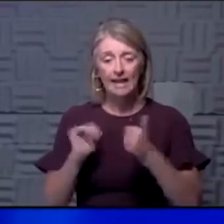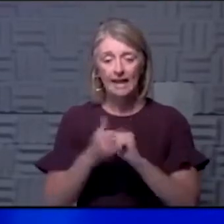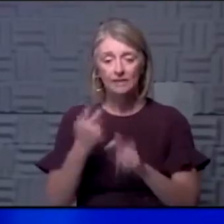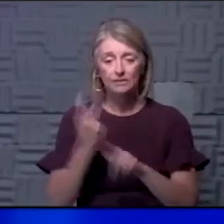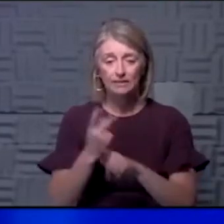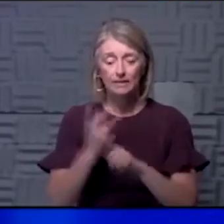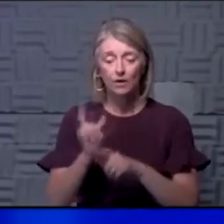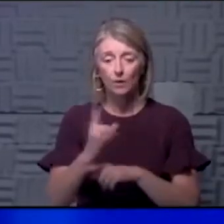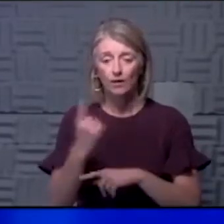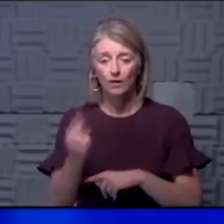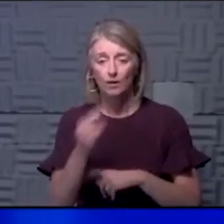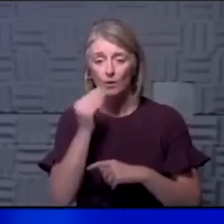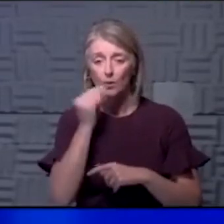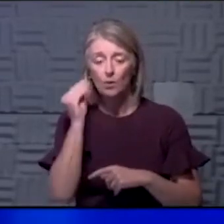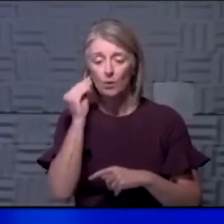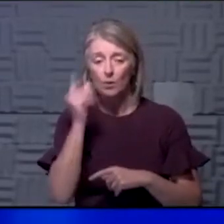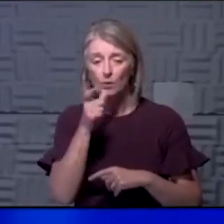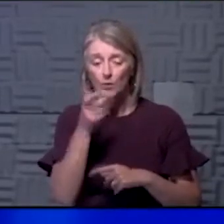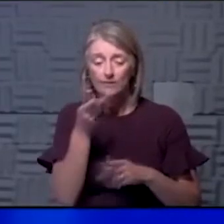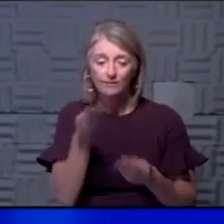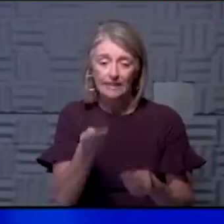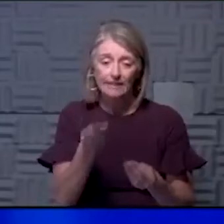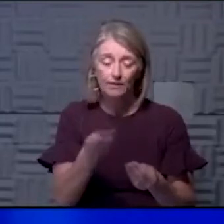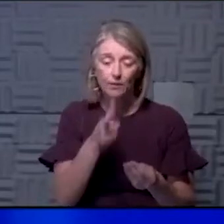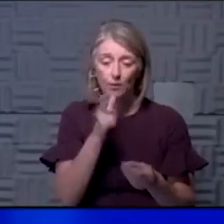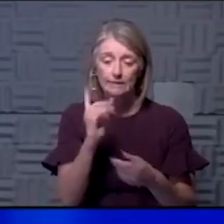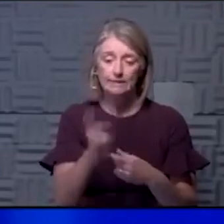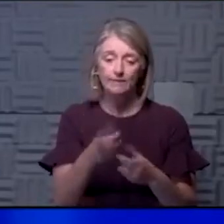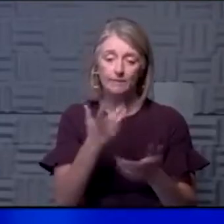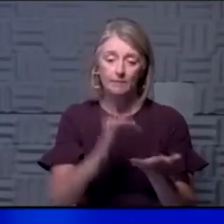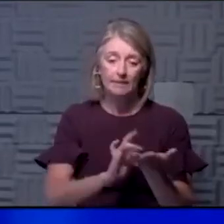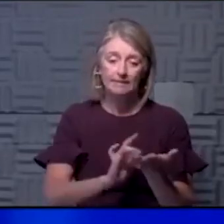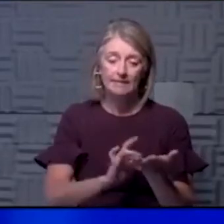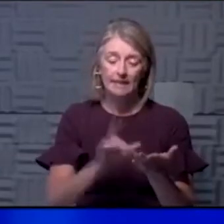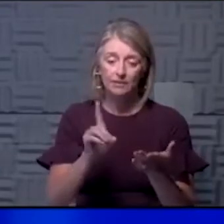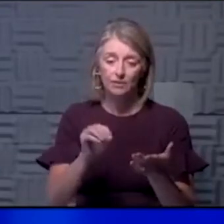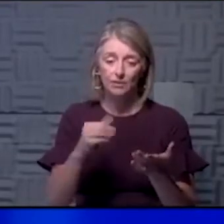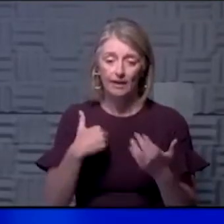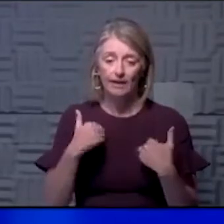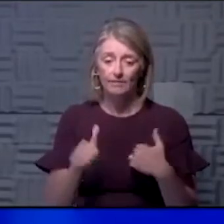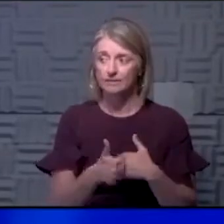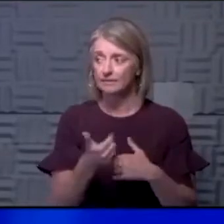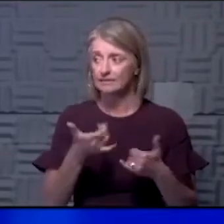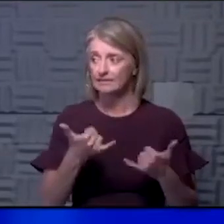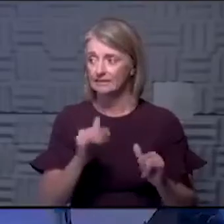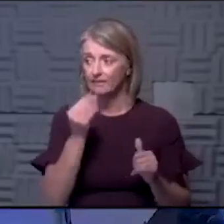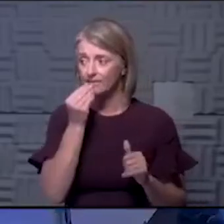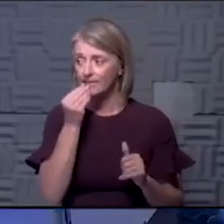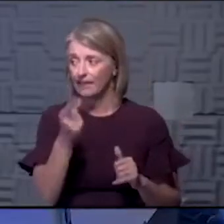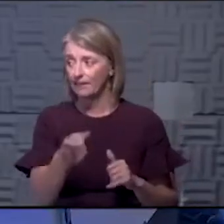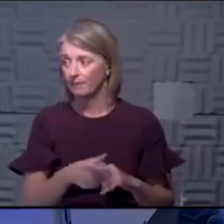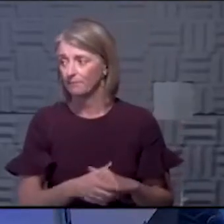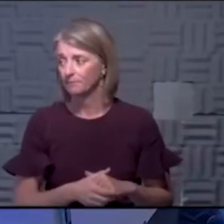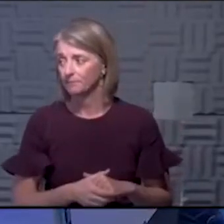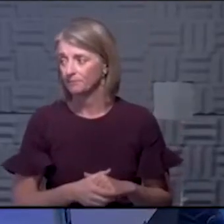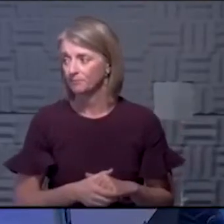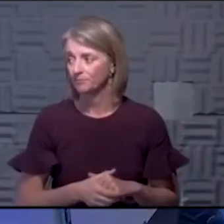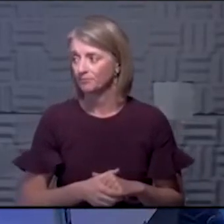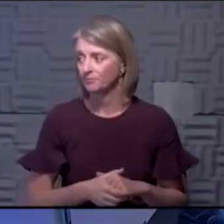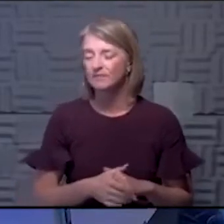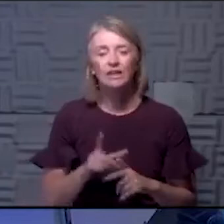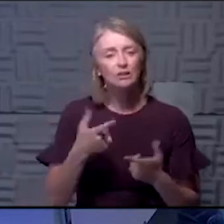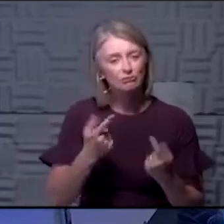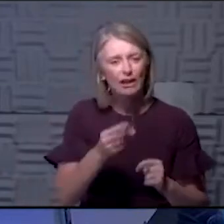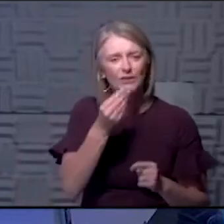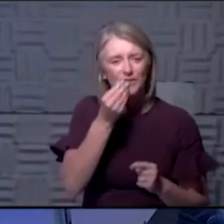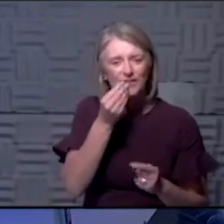for them? Where do they go? Who's feeding them? Who's giving them medicine? And do you have any? Are we still feeding them? We try and feed and water